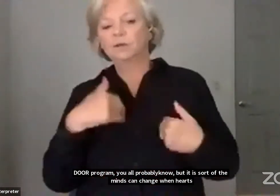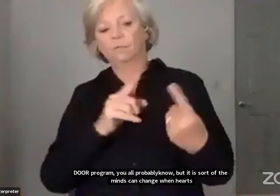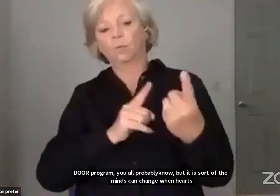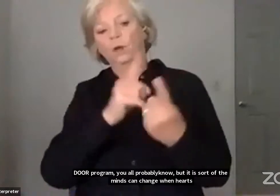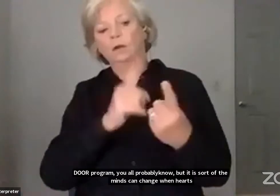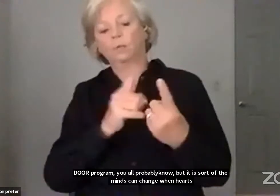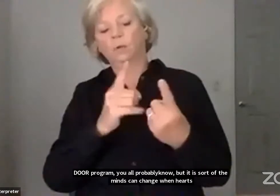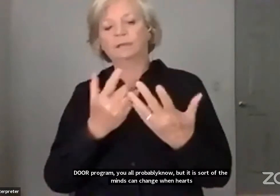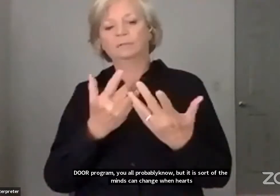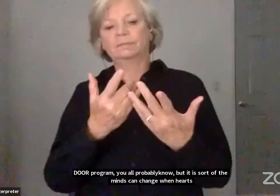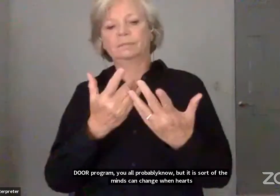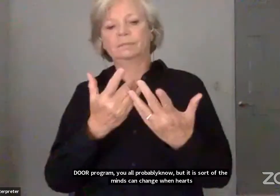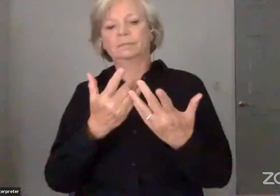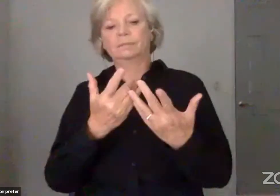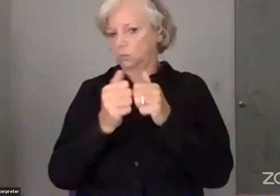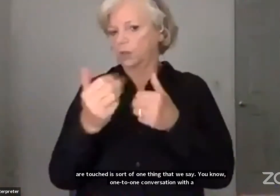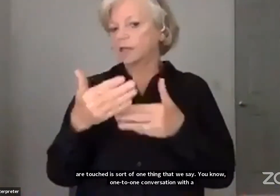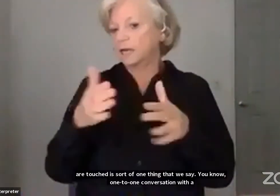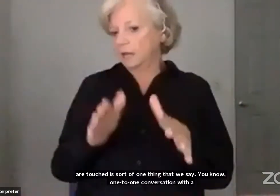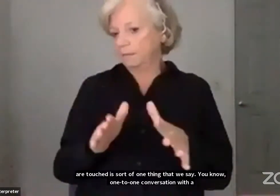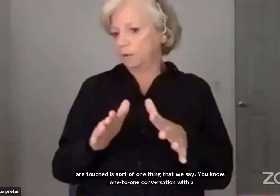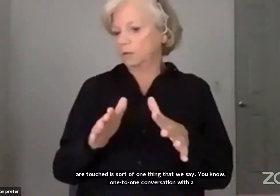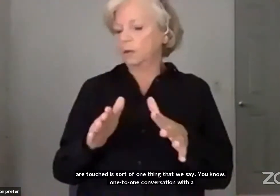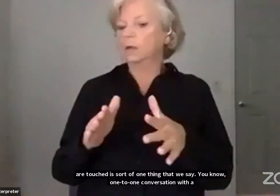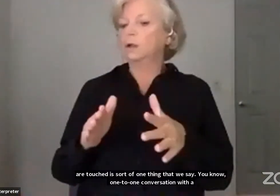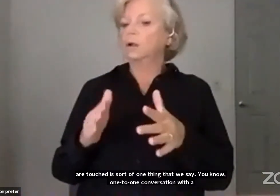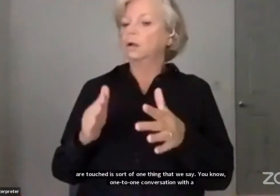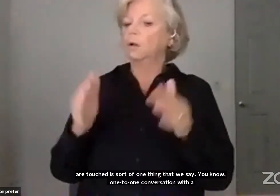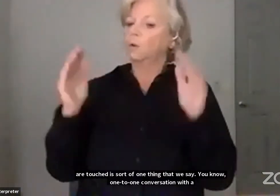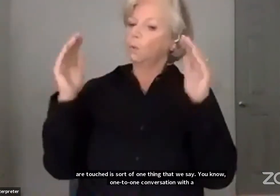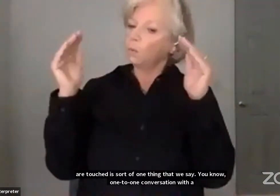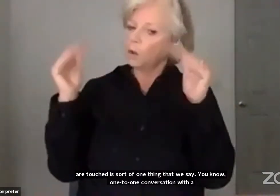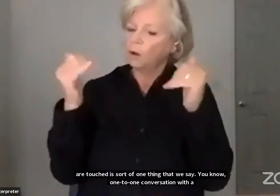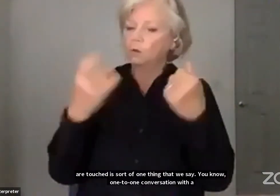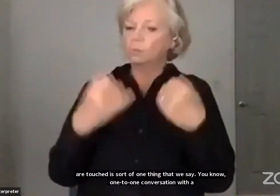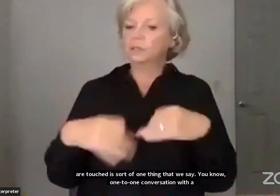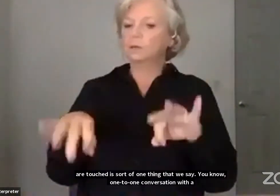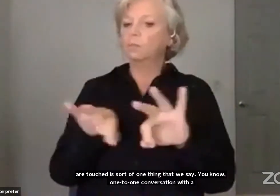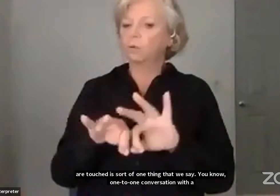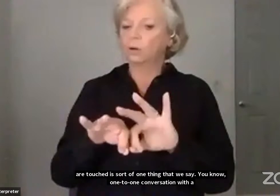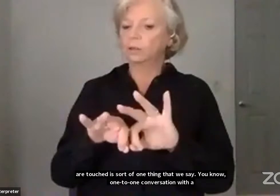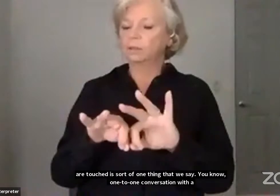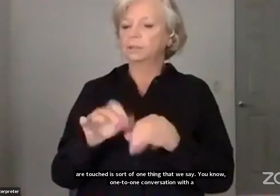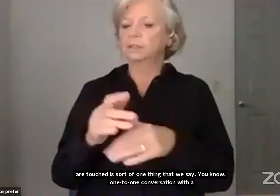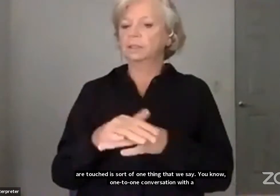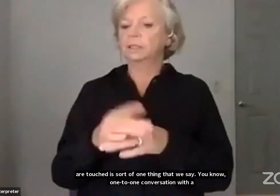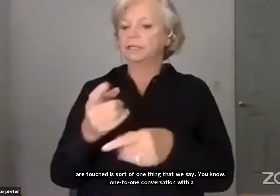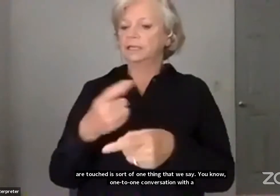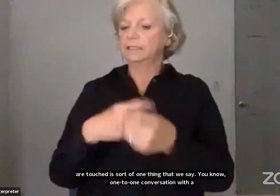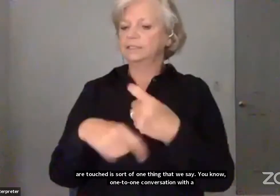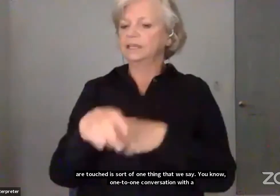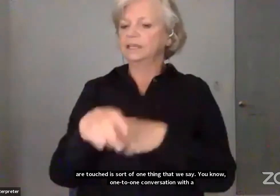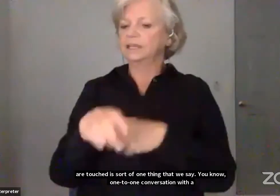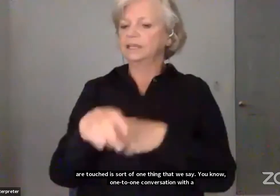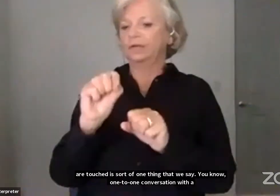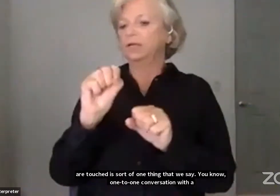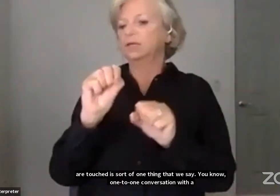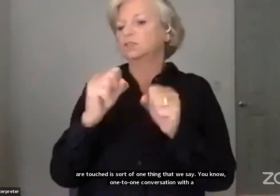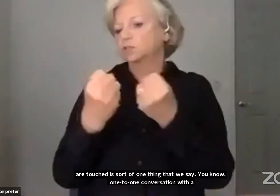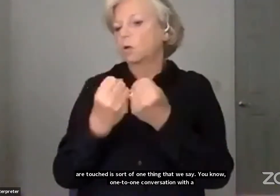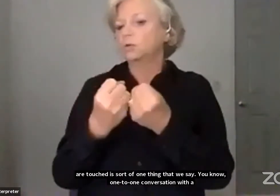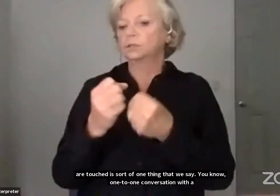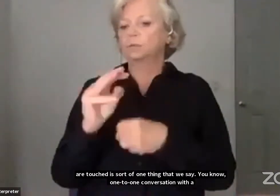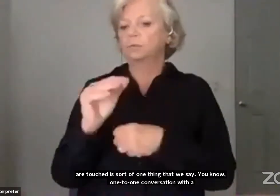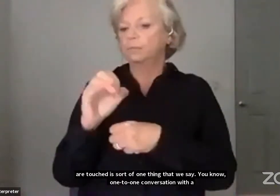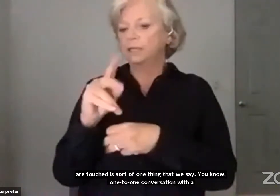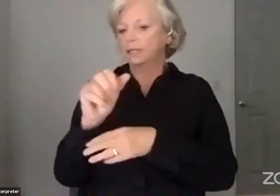we hope matters at least as much as a social media post. And